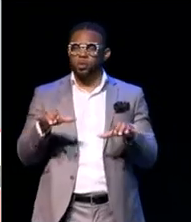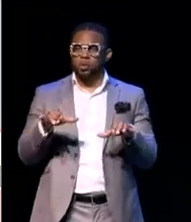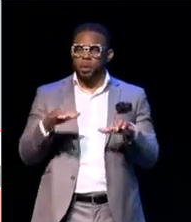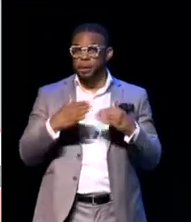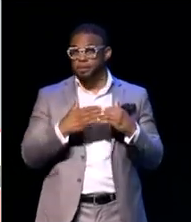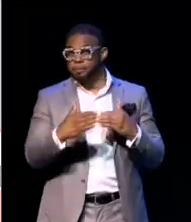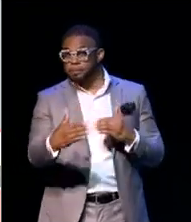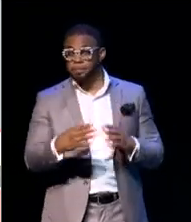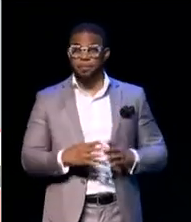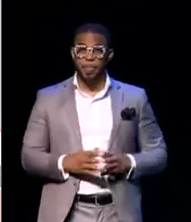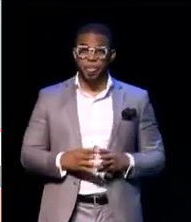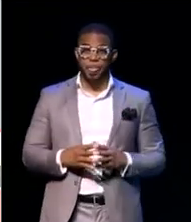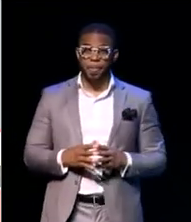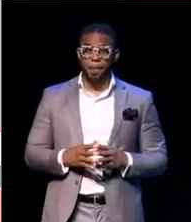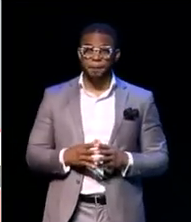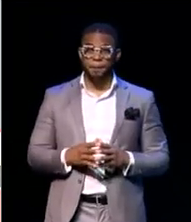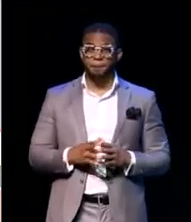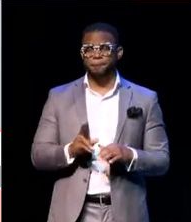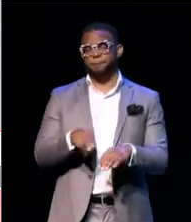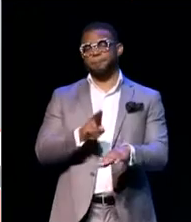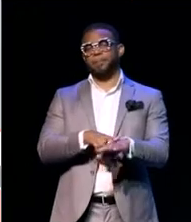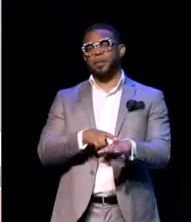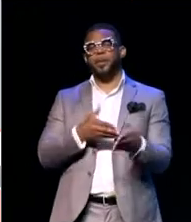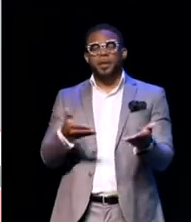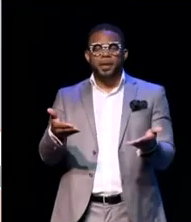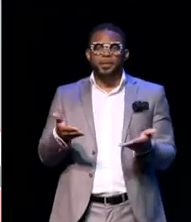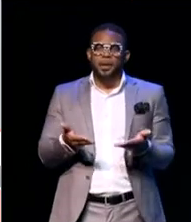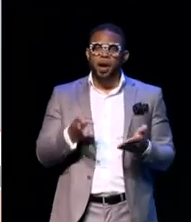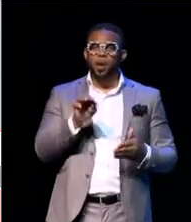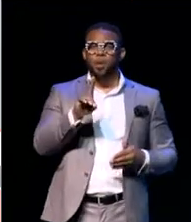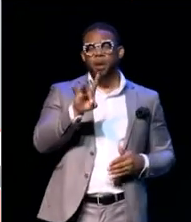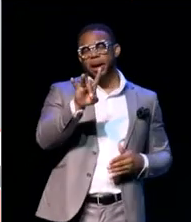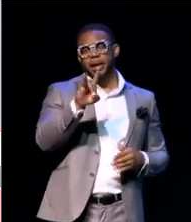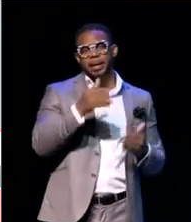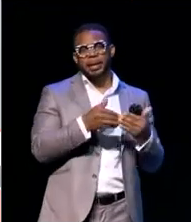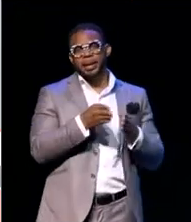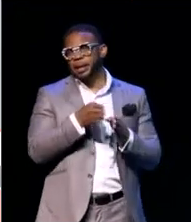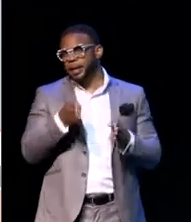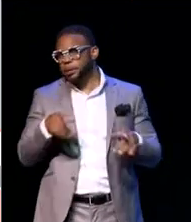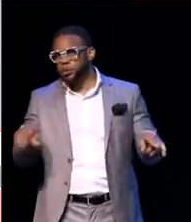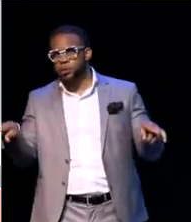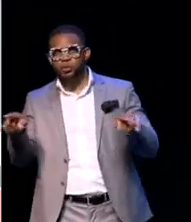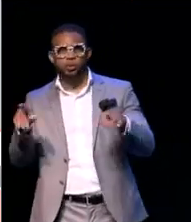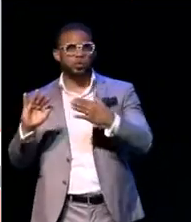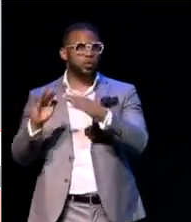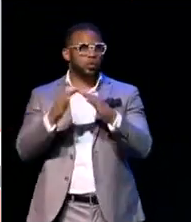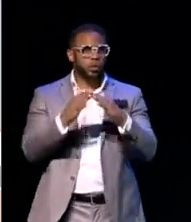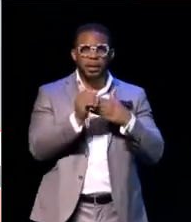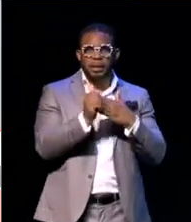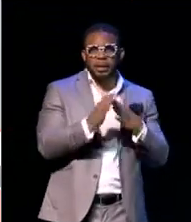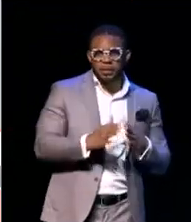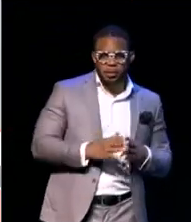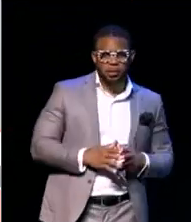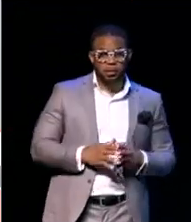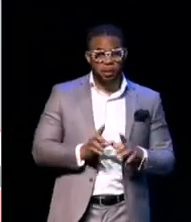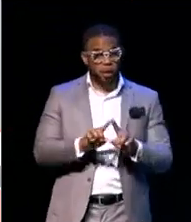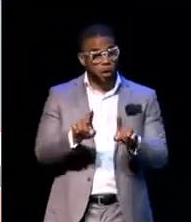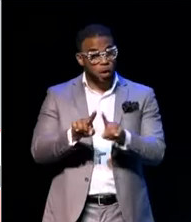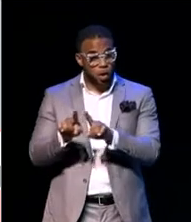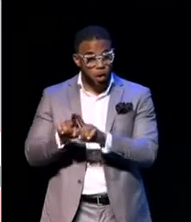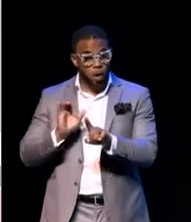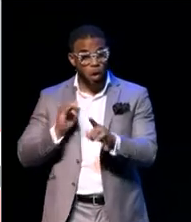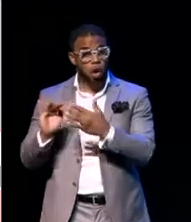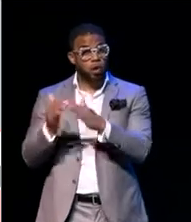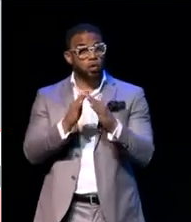do ahead. We've, of course, invited Ward 8 neighbors and community leaders, but also